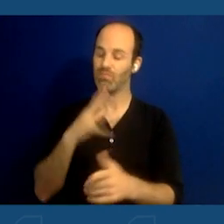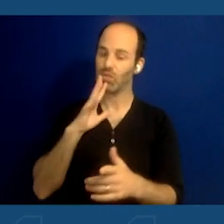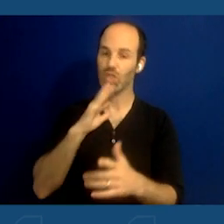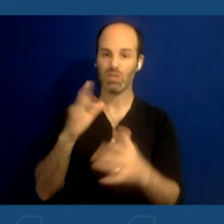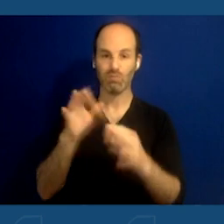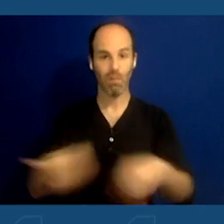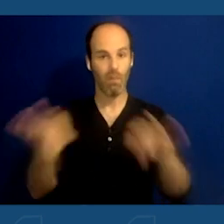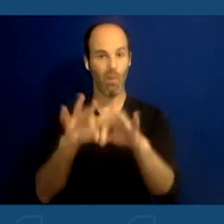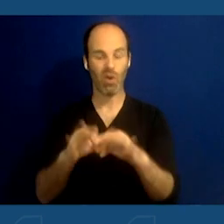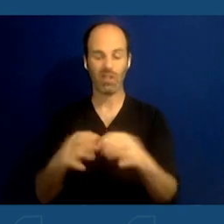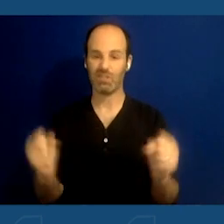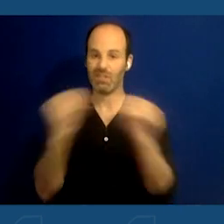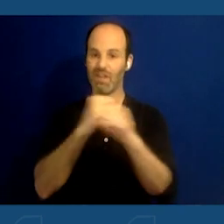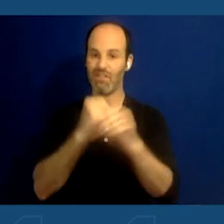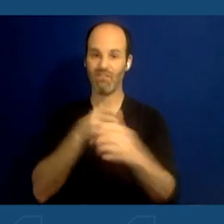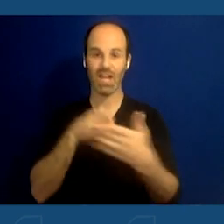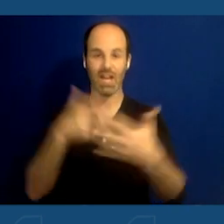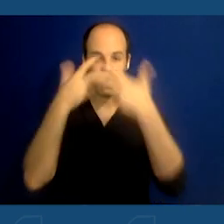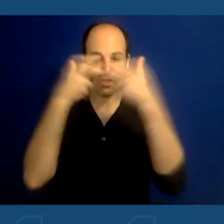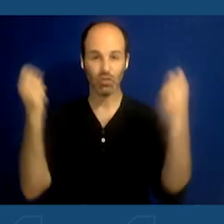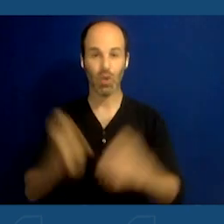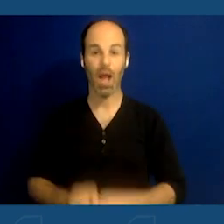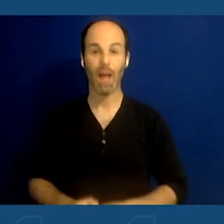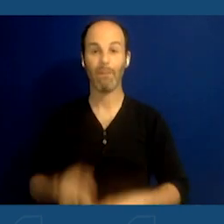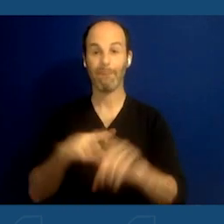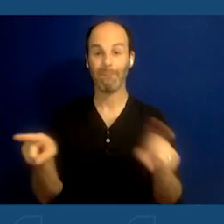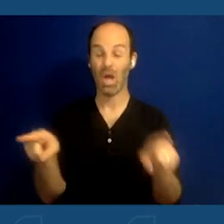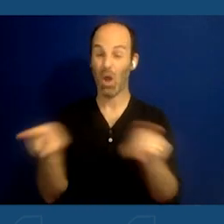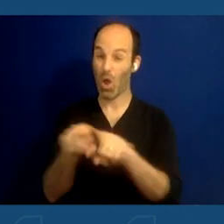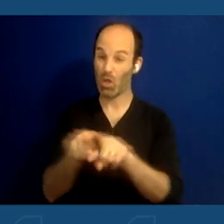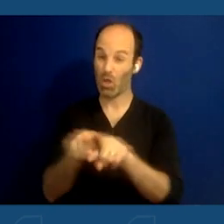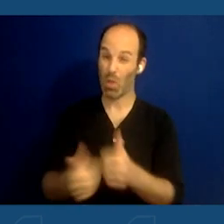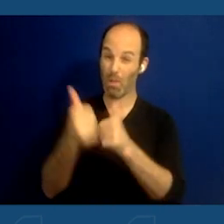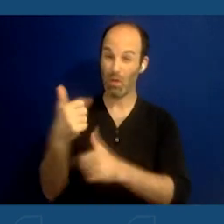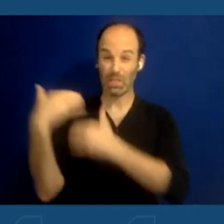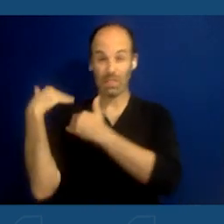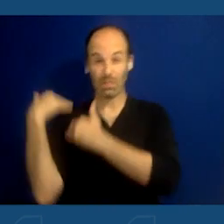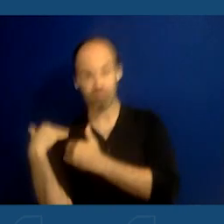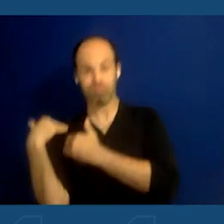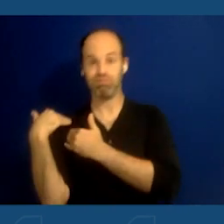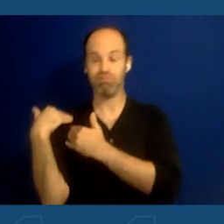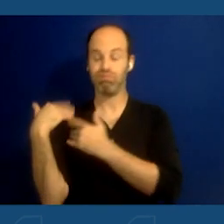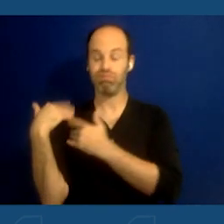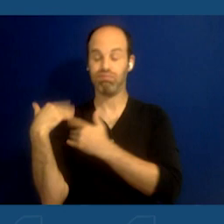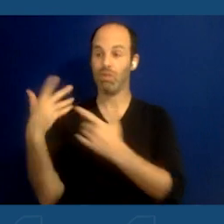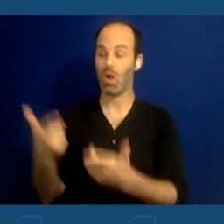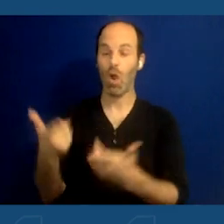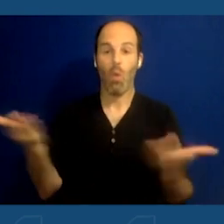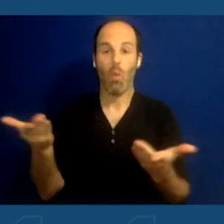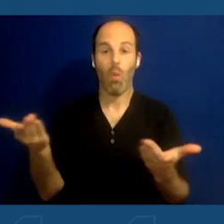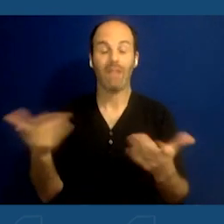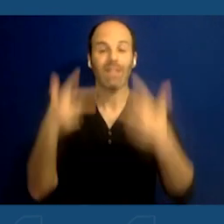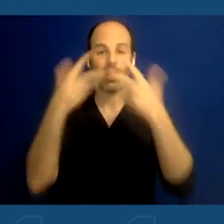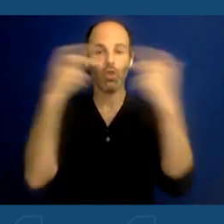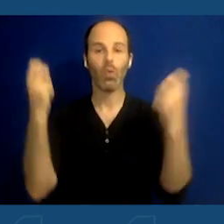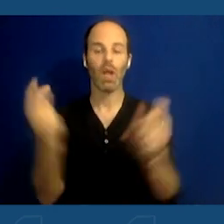particularly the most onerous part, the most egregious part, are the crimes that are committed with guns, because these are